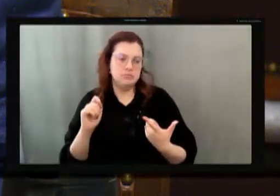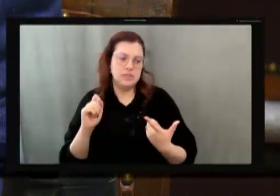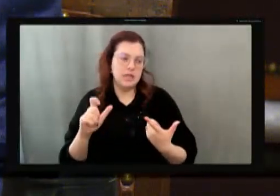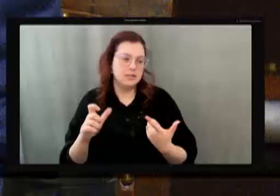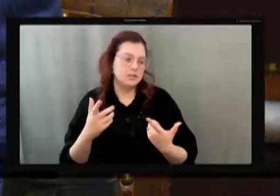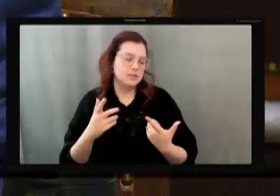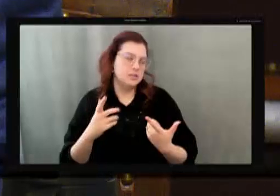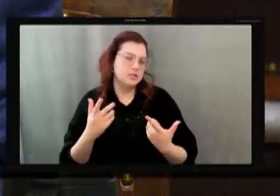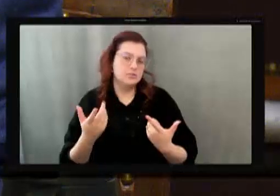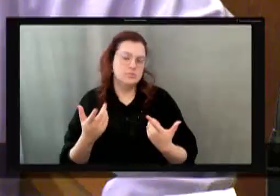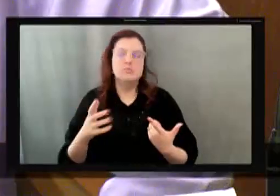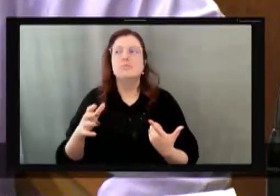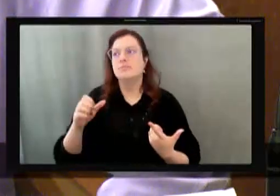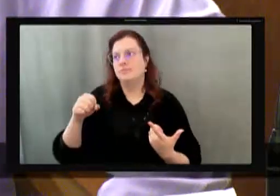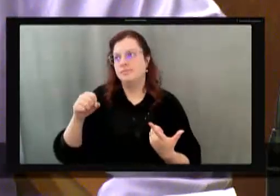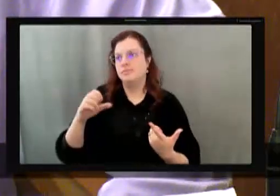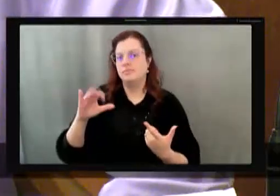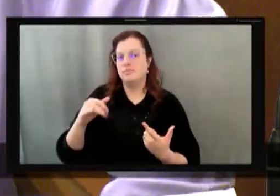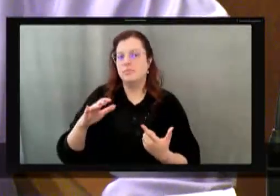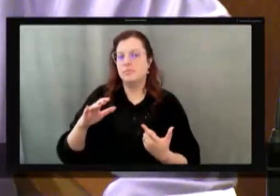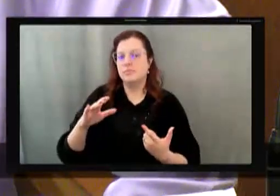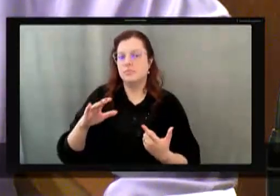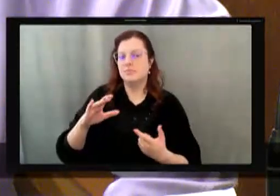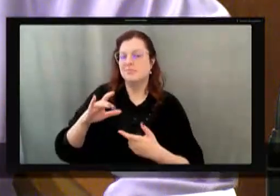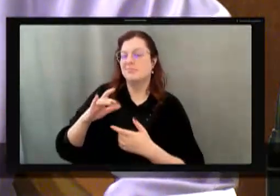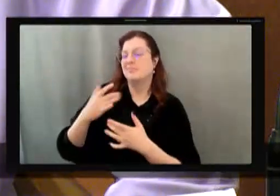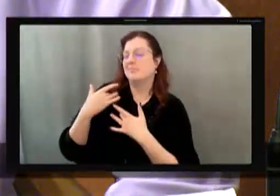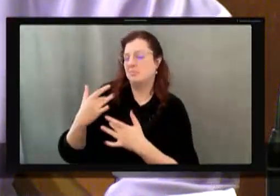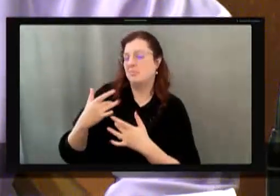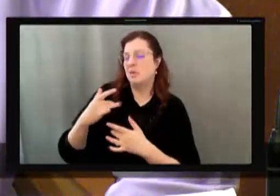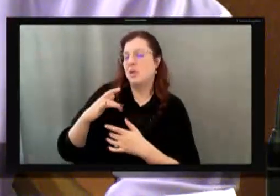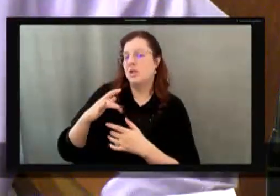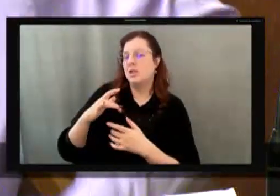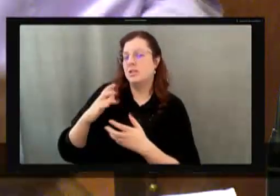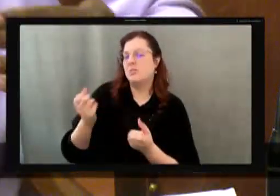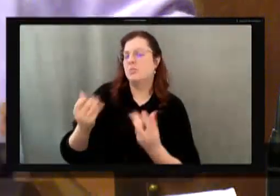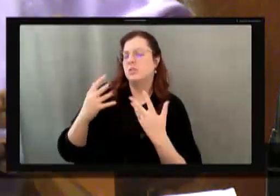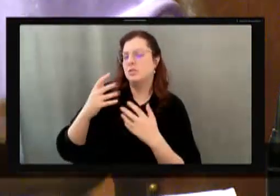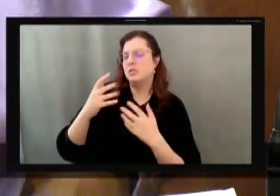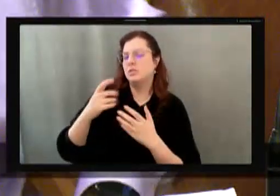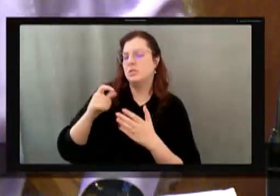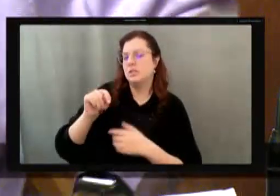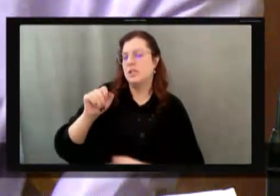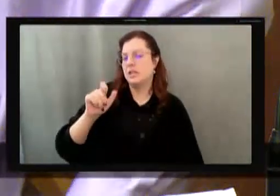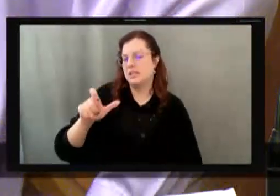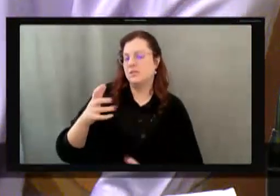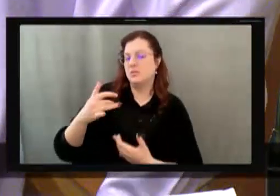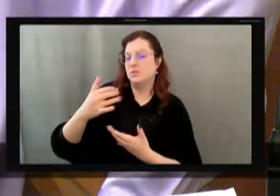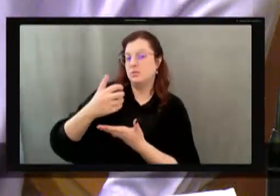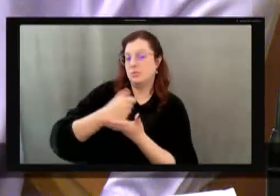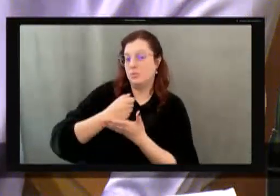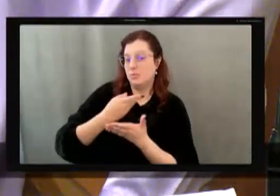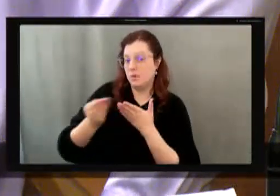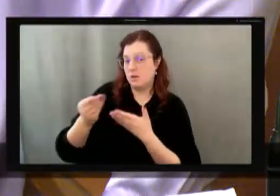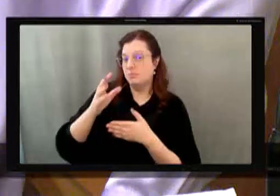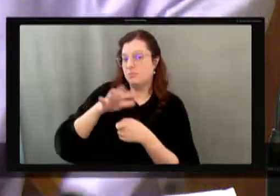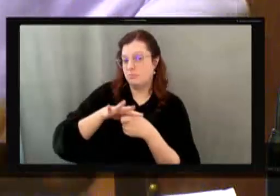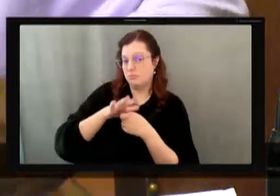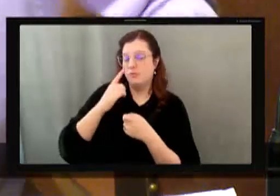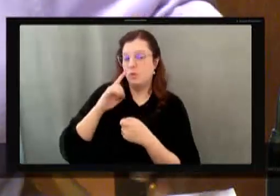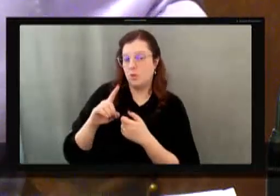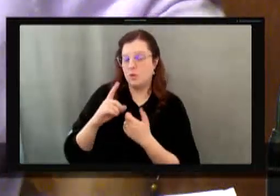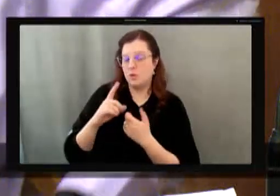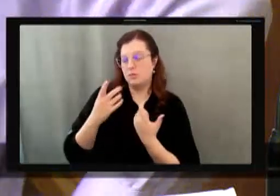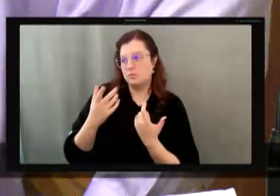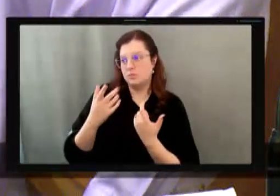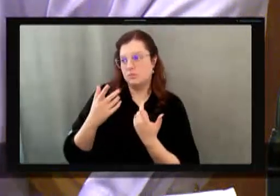nature. That upset price is typically the amount of taxes that we acquired the property for in terms of acquiring